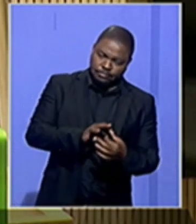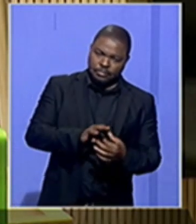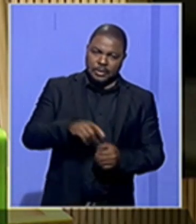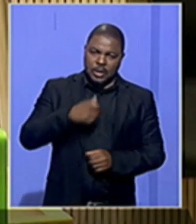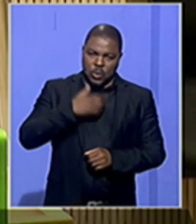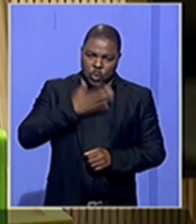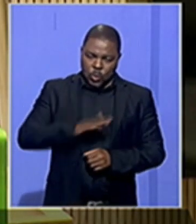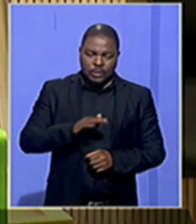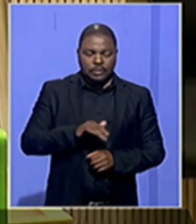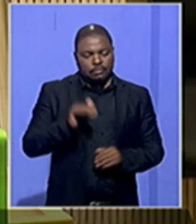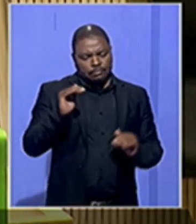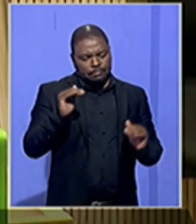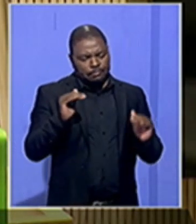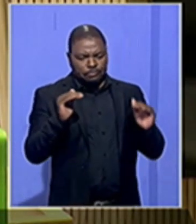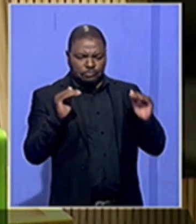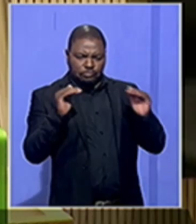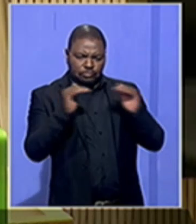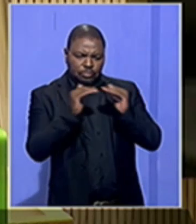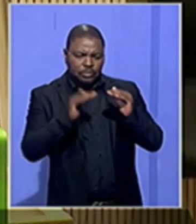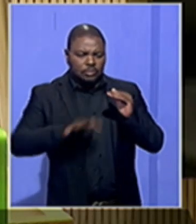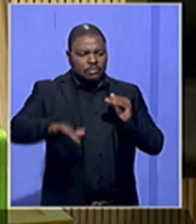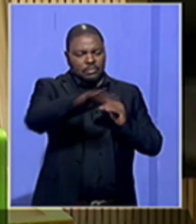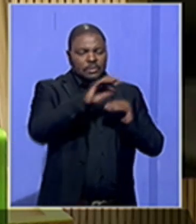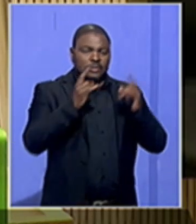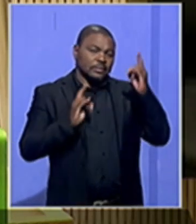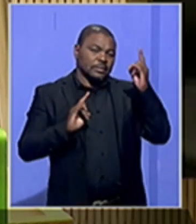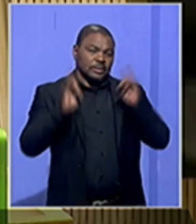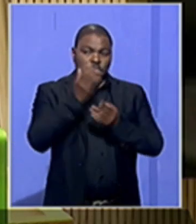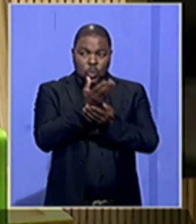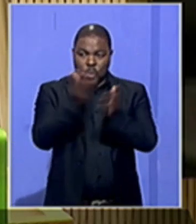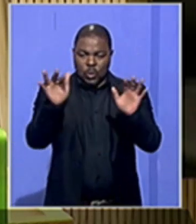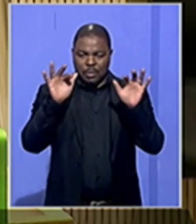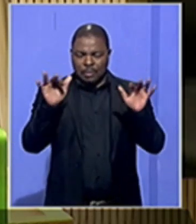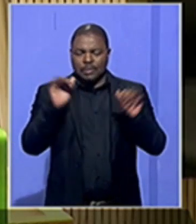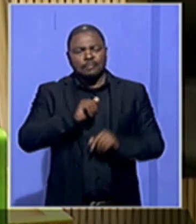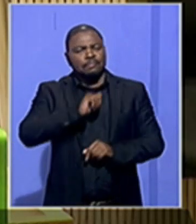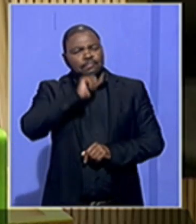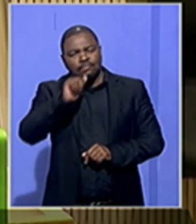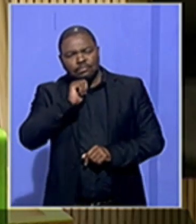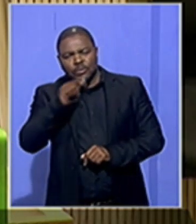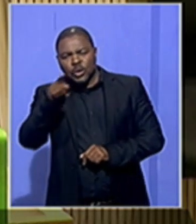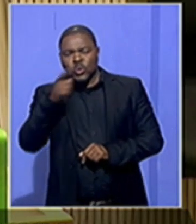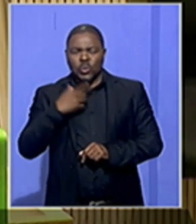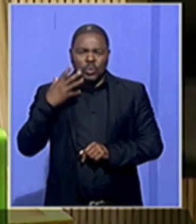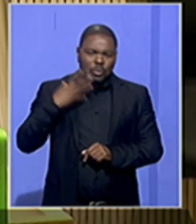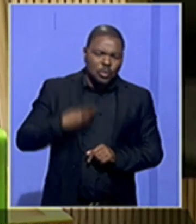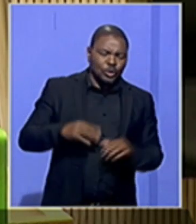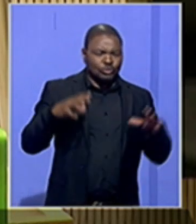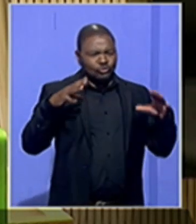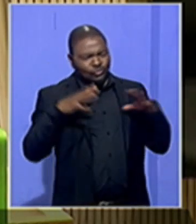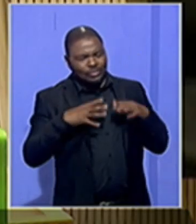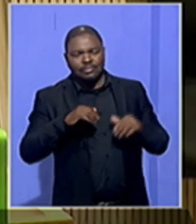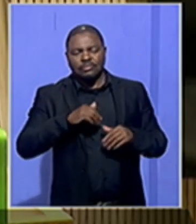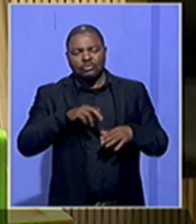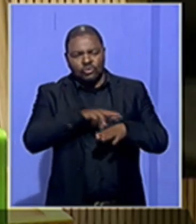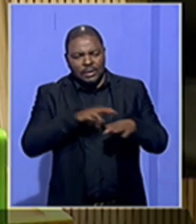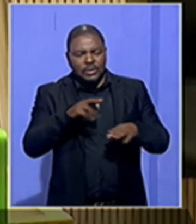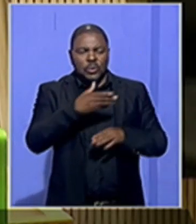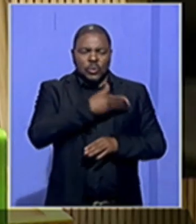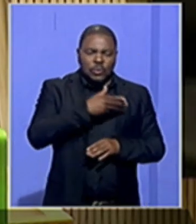more just and inclusive city where all residents, regardless of their economic status, race,